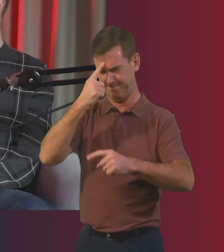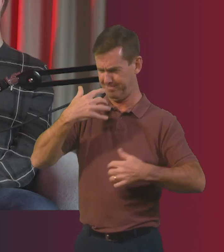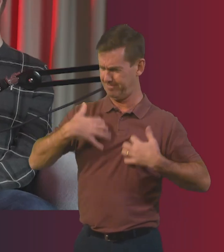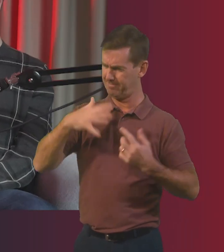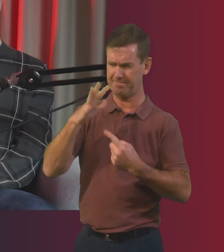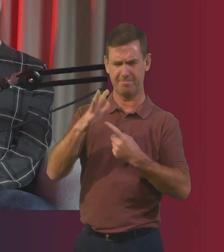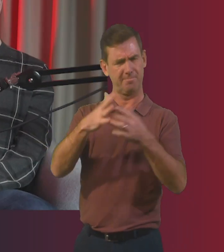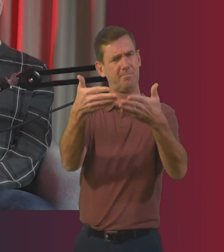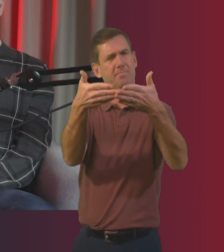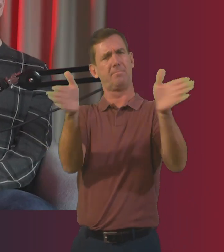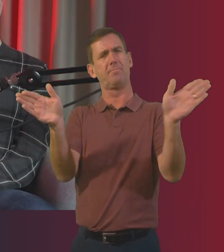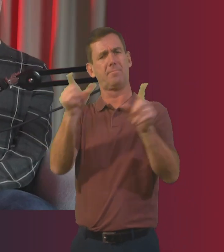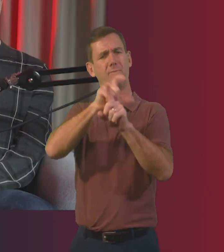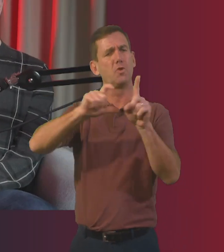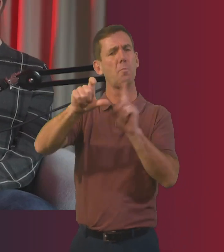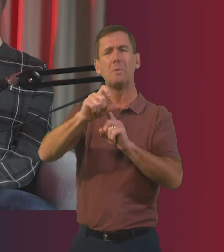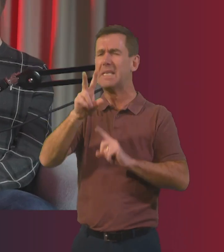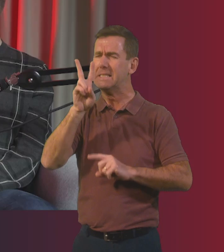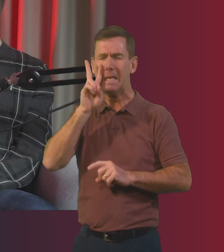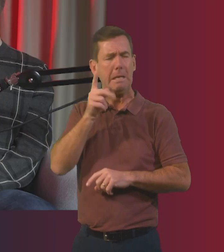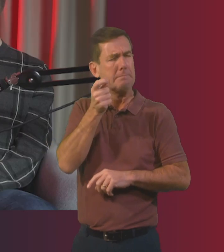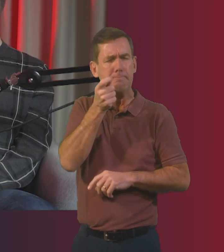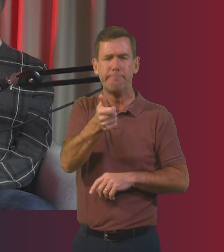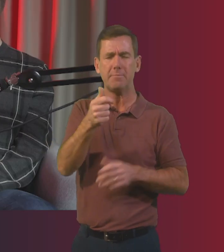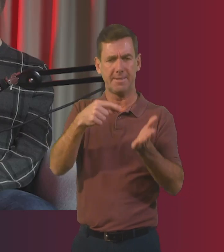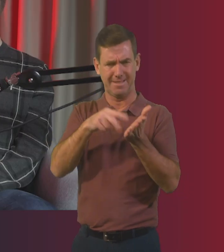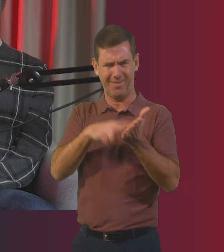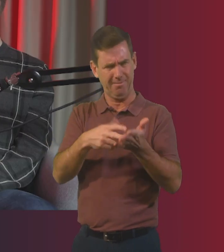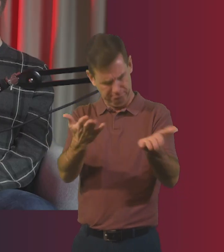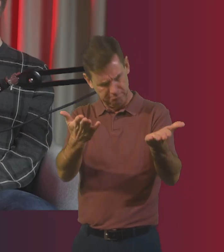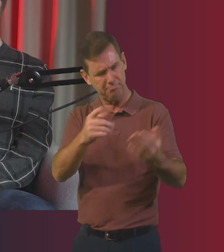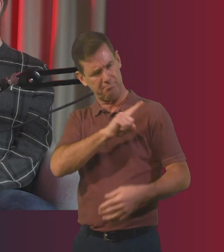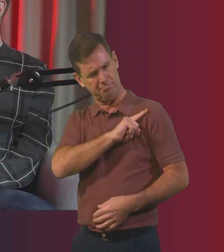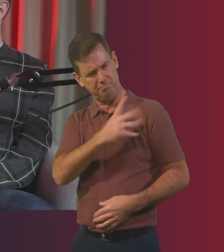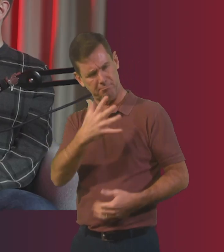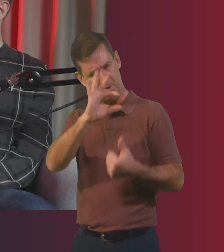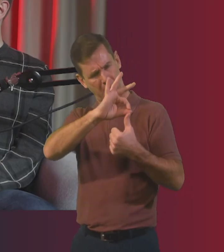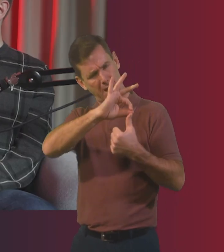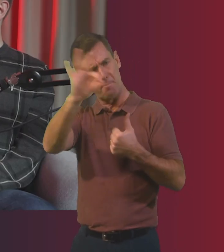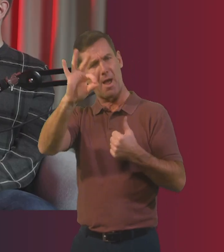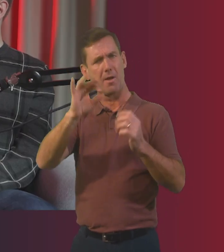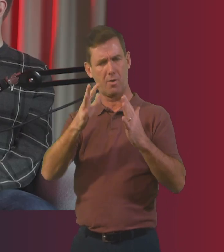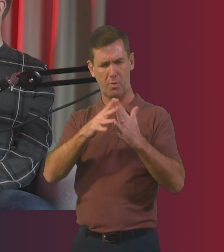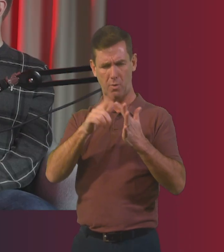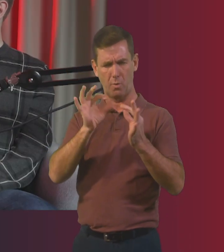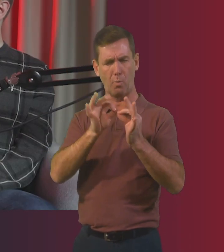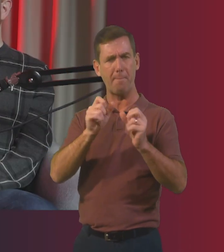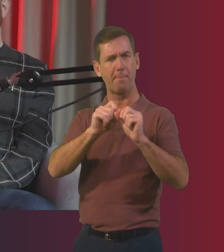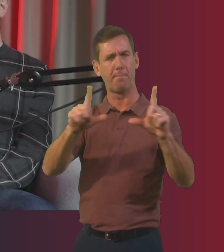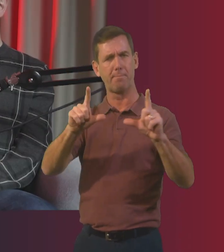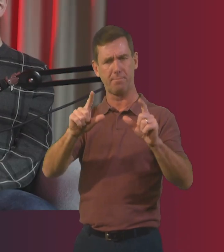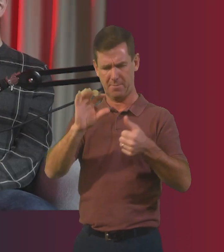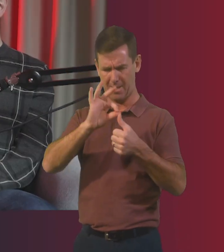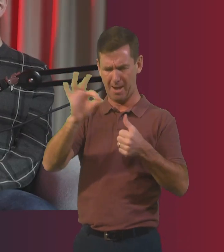to communities that are currently underrepresented on our screens. So if you're interested, apply now via the website applyforbakeoff, all one